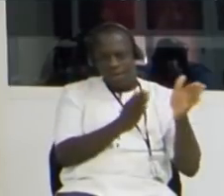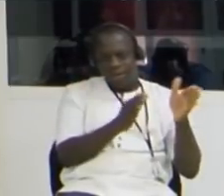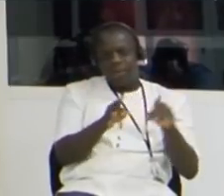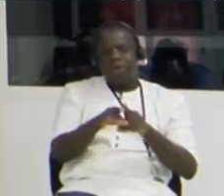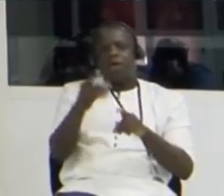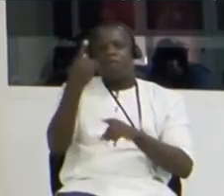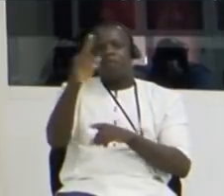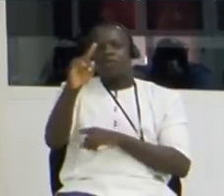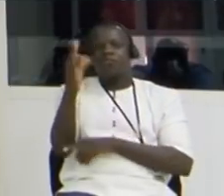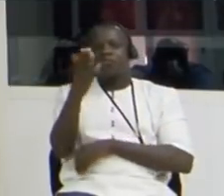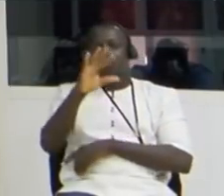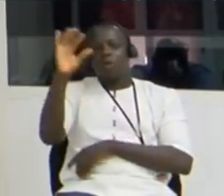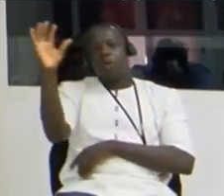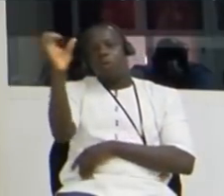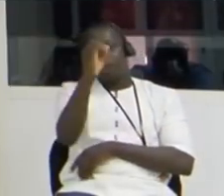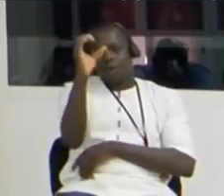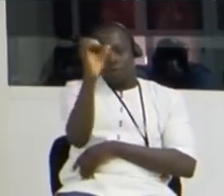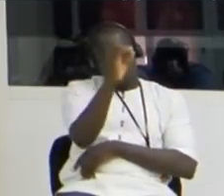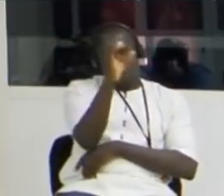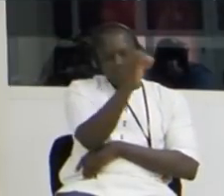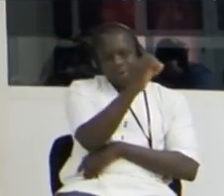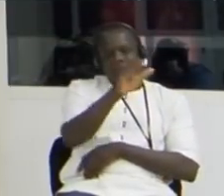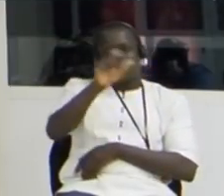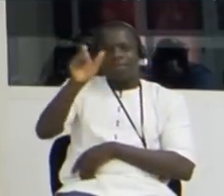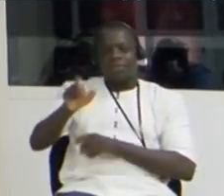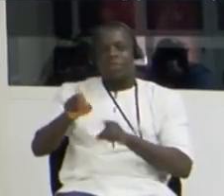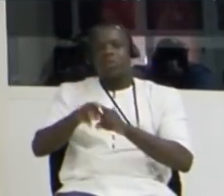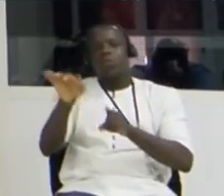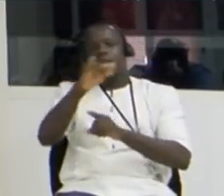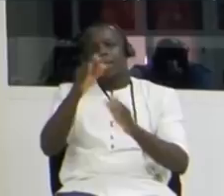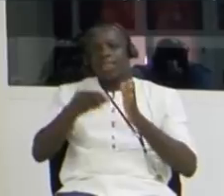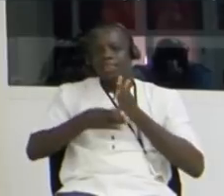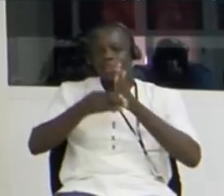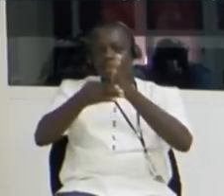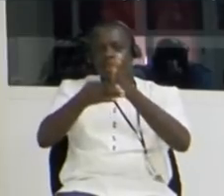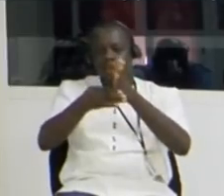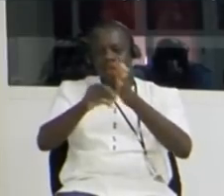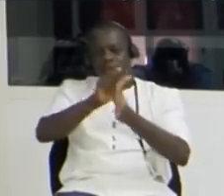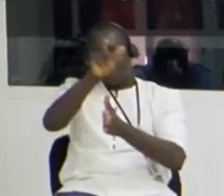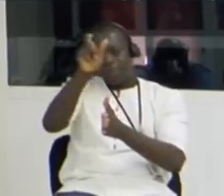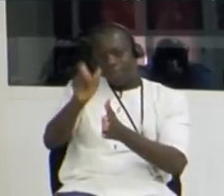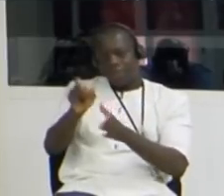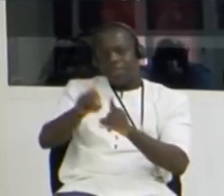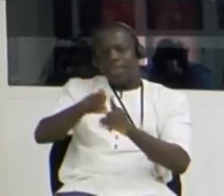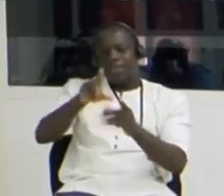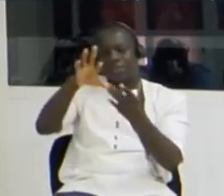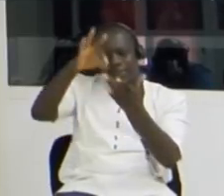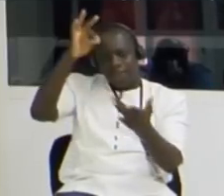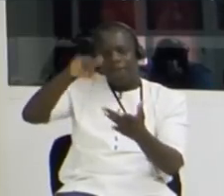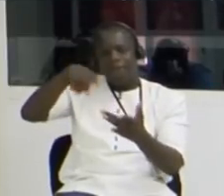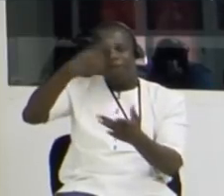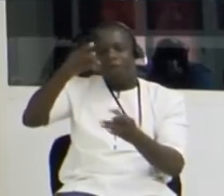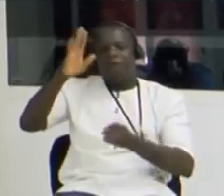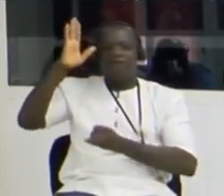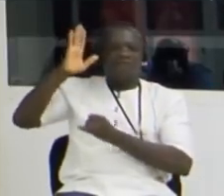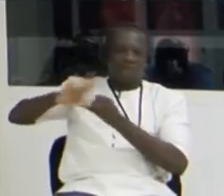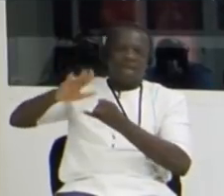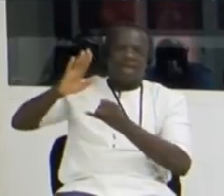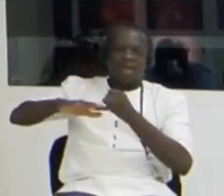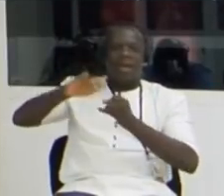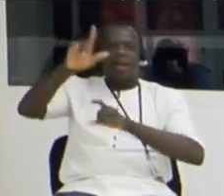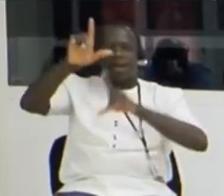from the winners of that mini pageant, that is what led to the contestants being selected for the final stage. Is that